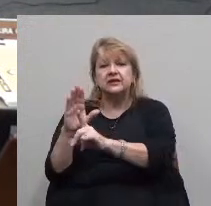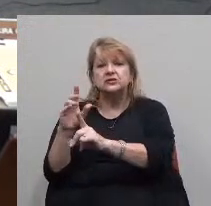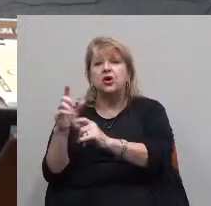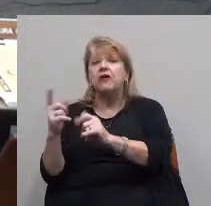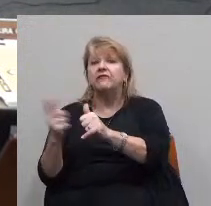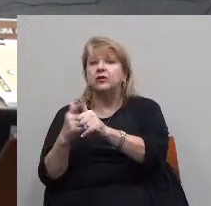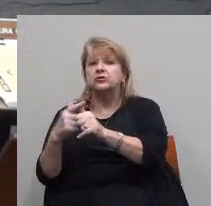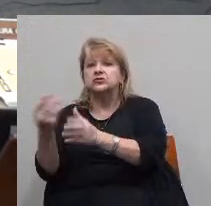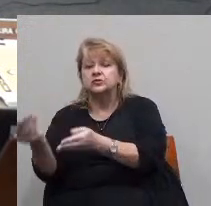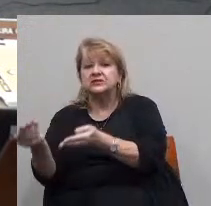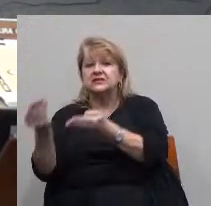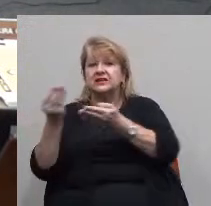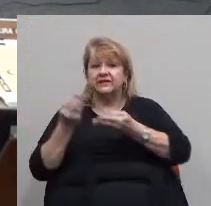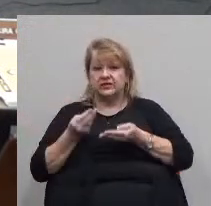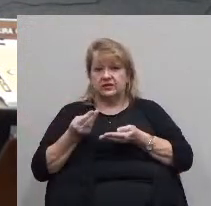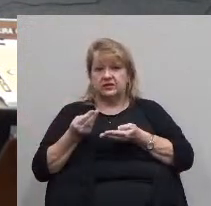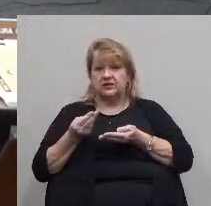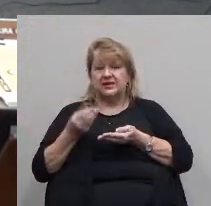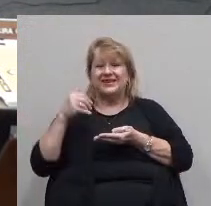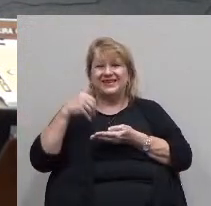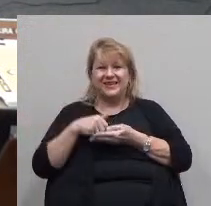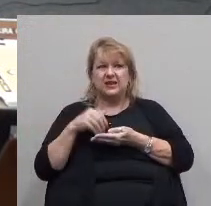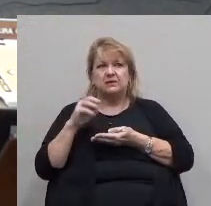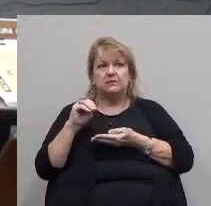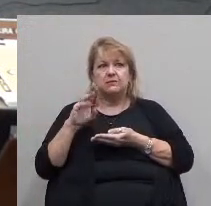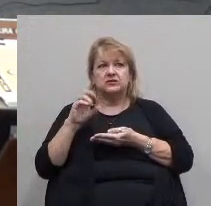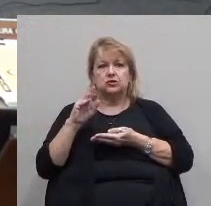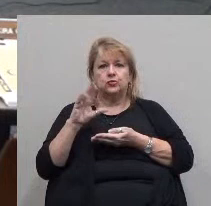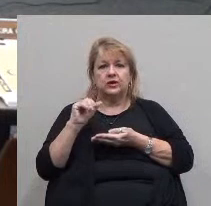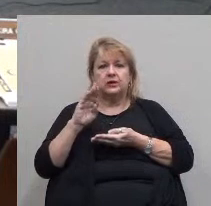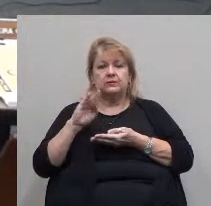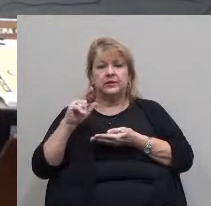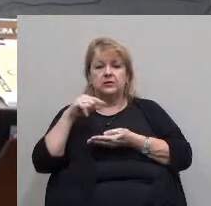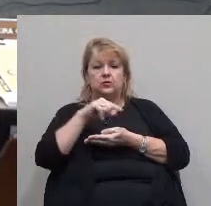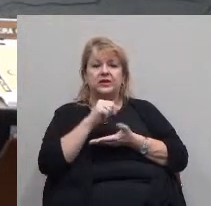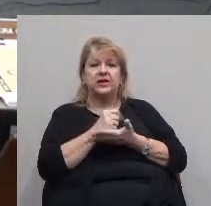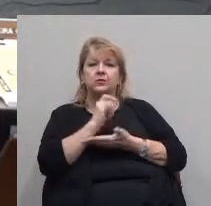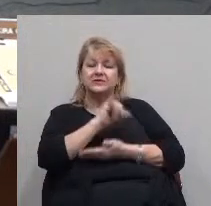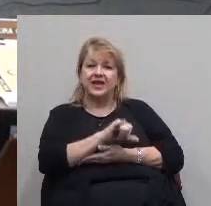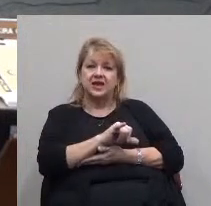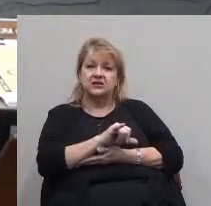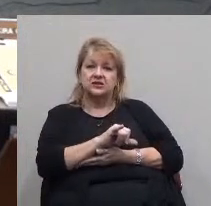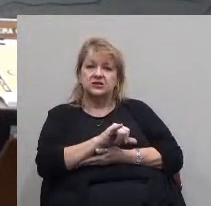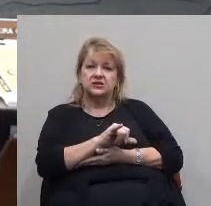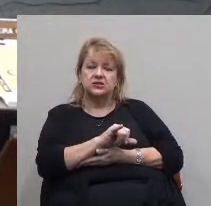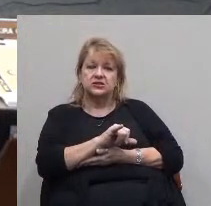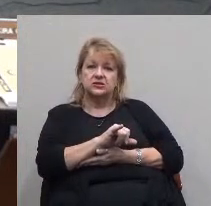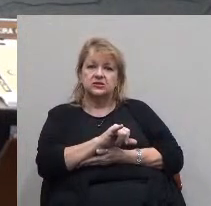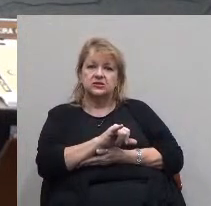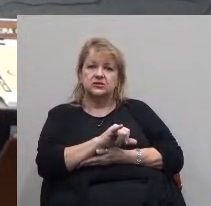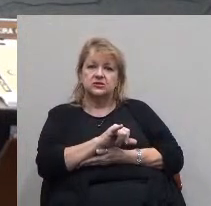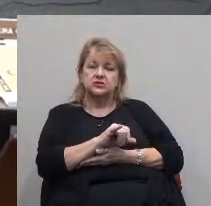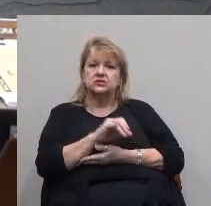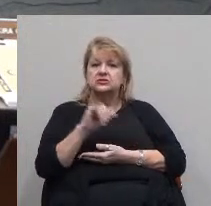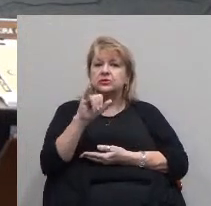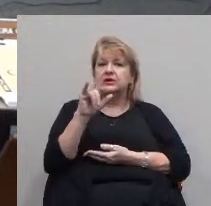originally given to us in Muscarello's bill. So we helped Muscarello's bill, so it wasn't as much of a disruption. So Ilg's bill,